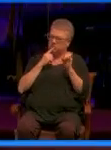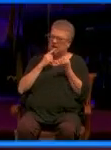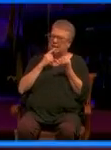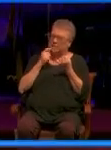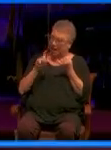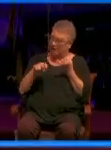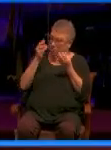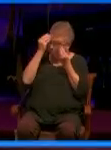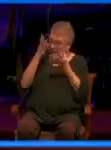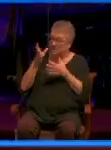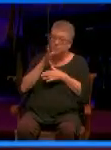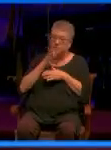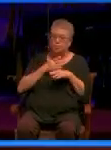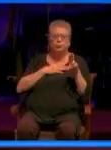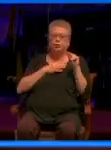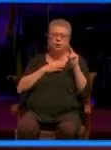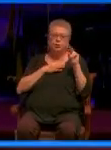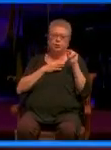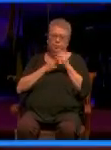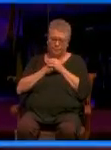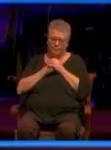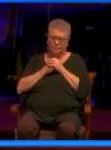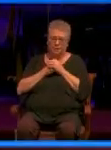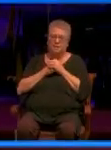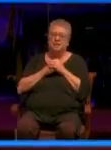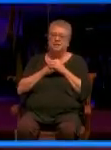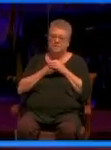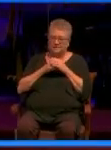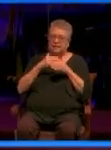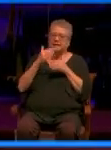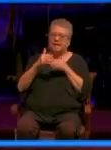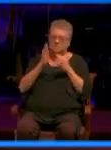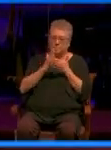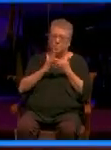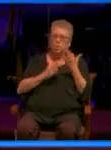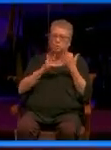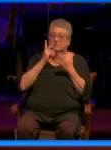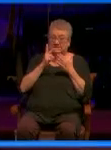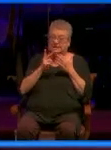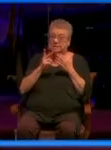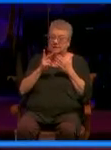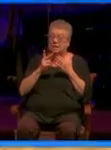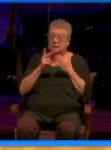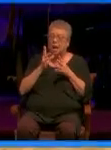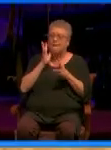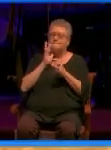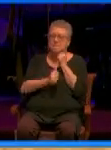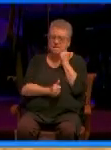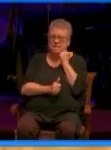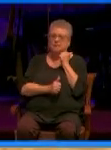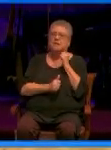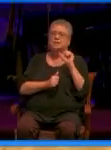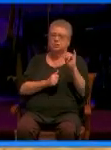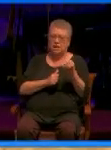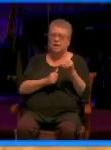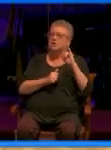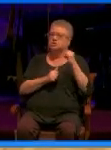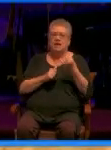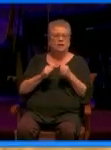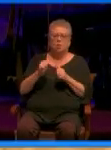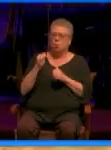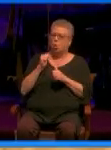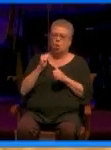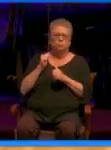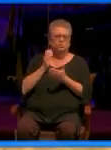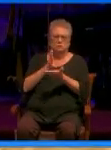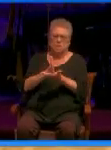his mother. No, no, no, no, no. Let me show you a third part of the story. I want you to see Jacob's ruthlessness. Jacob will not stop till he gets this